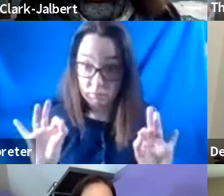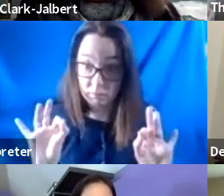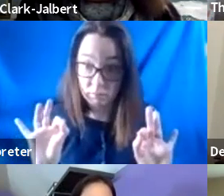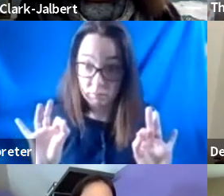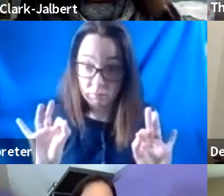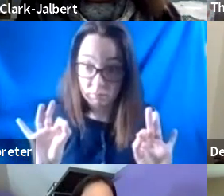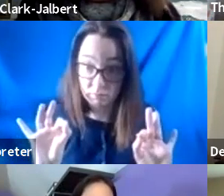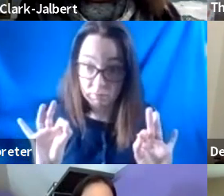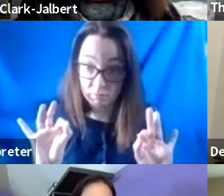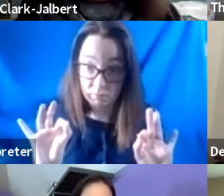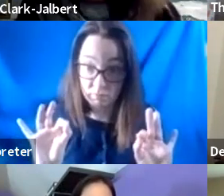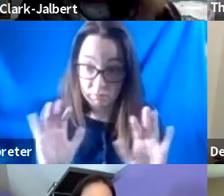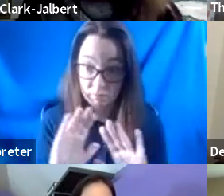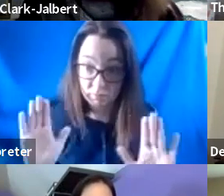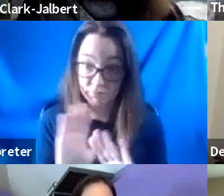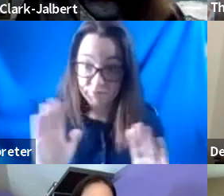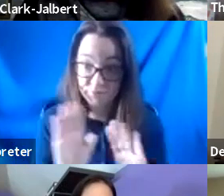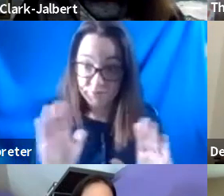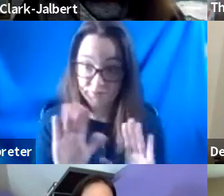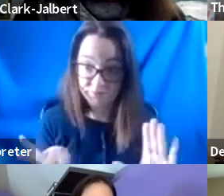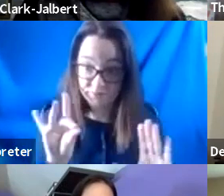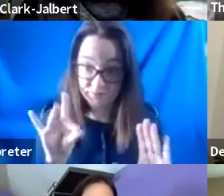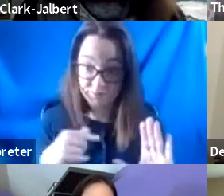statement. Marion, are you able to do that?